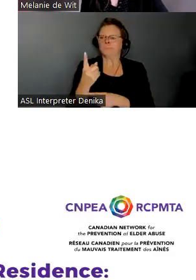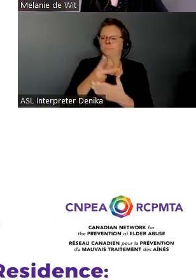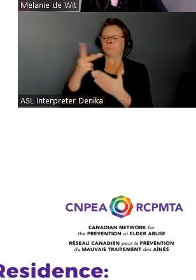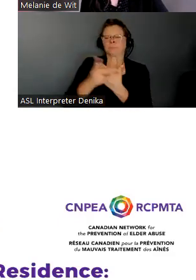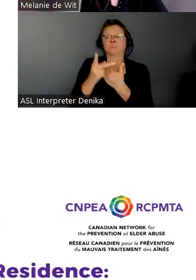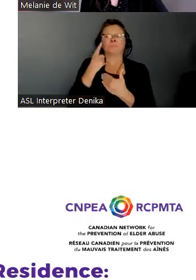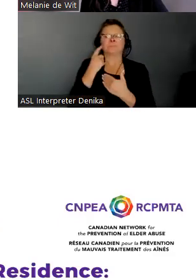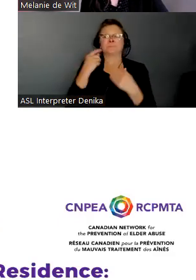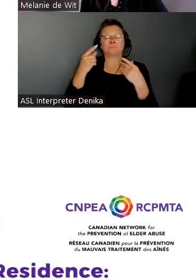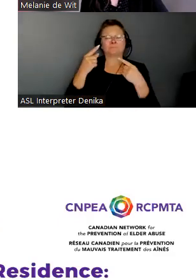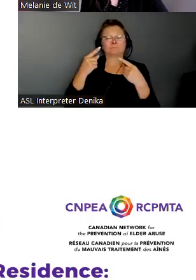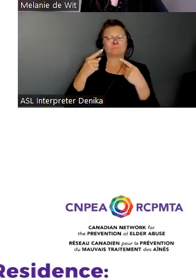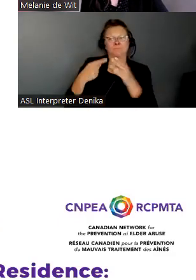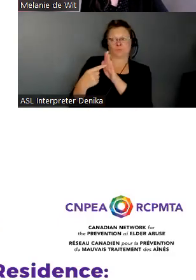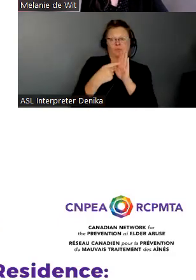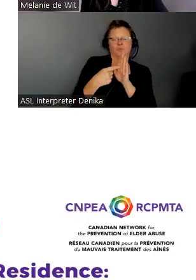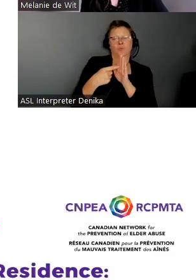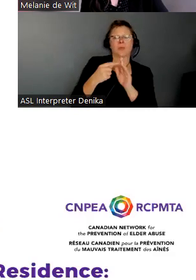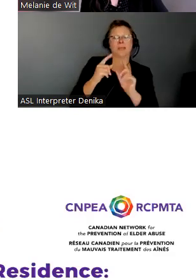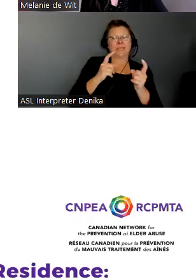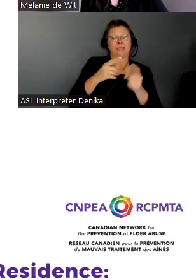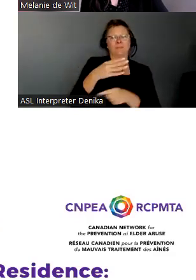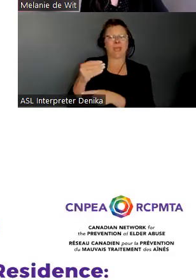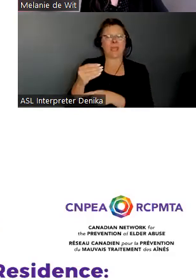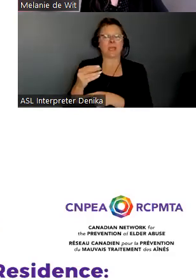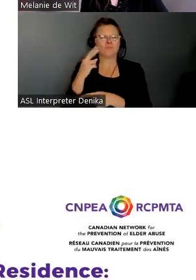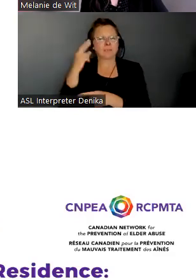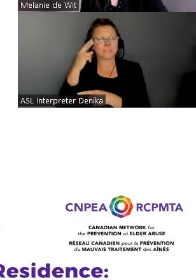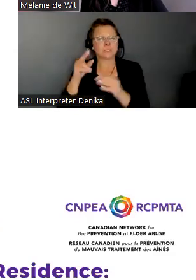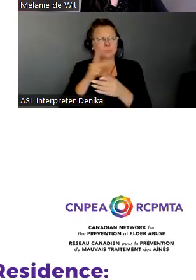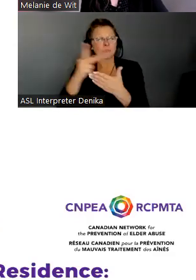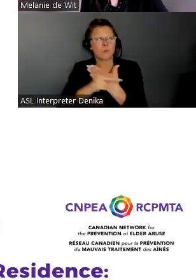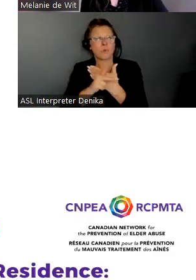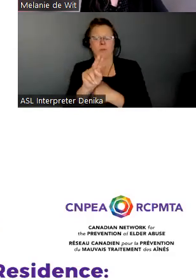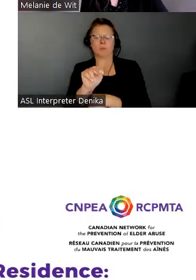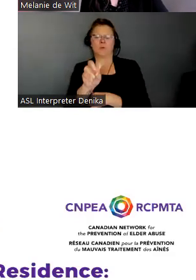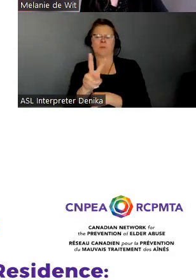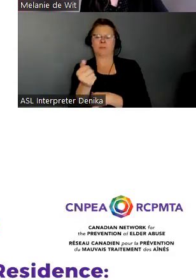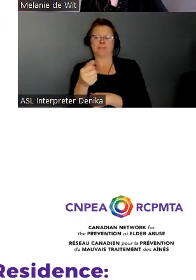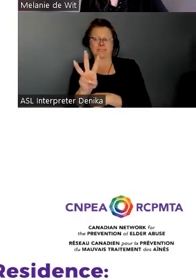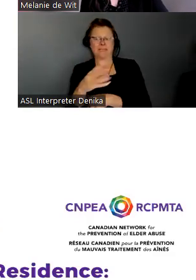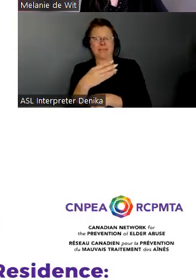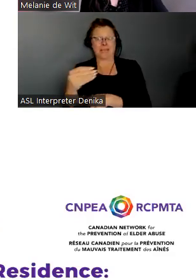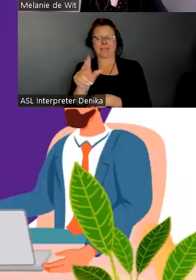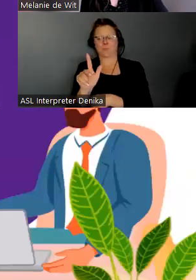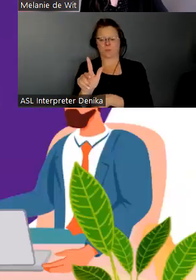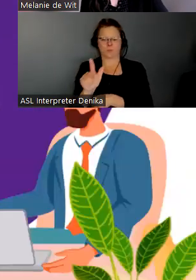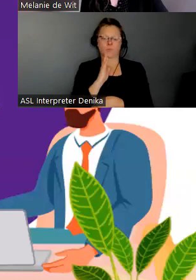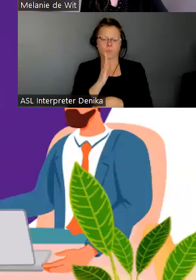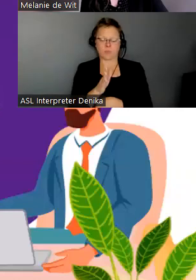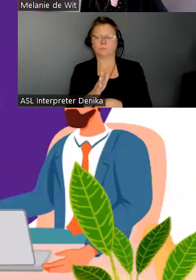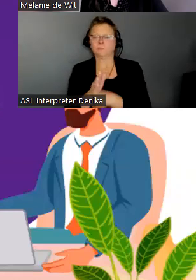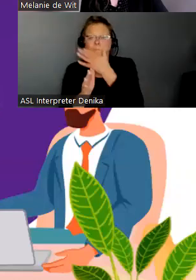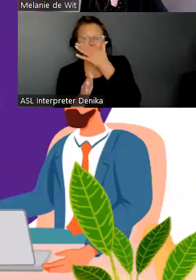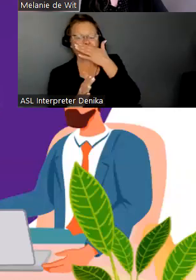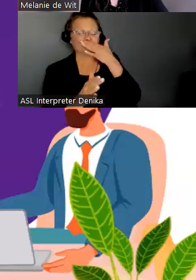the Gift in Residence program. So that will be in November on the 16th and the 23rd. And coming up,